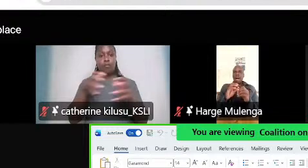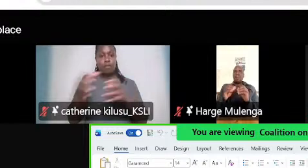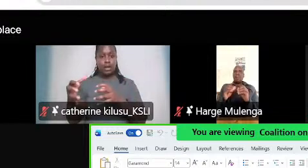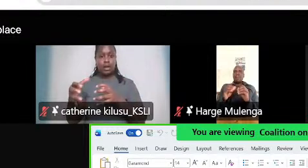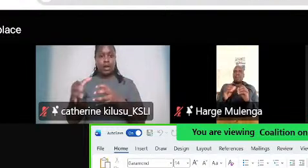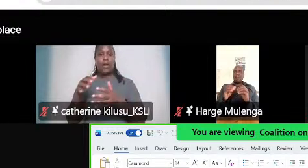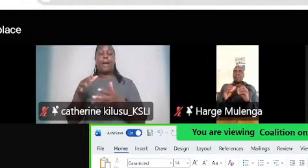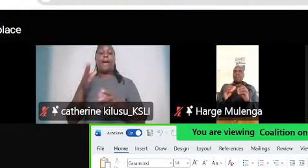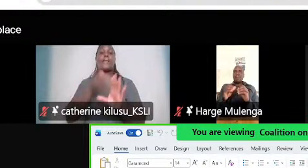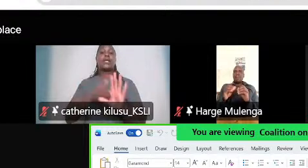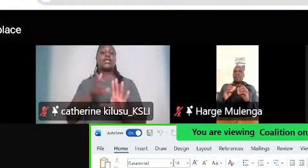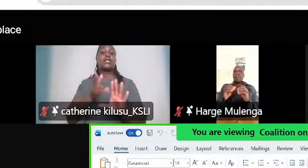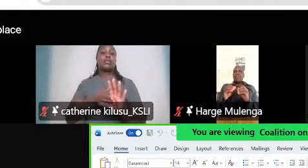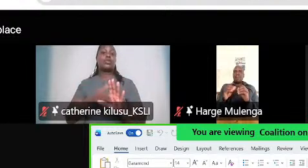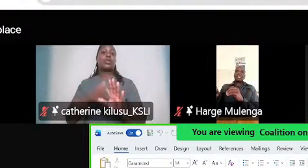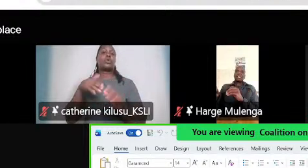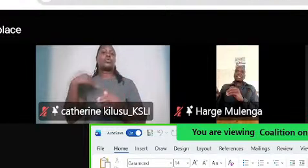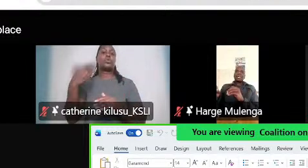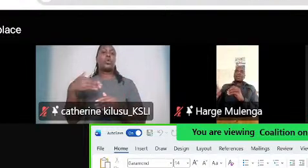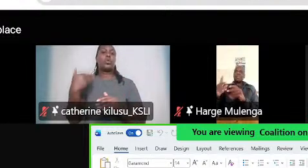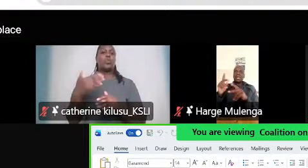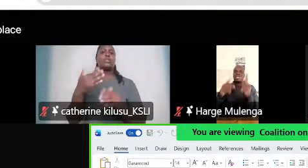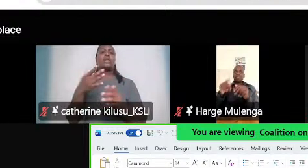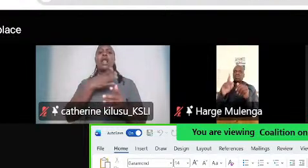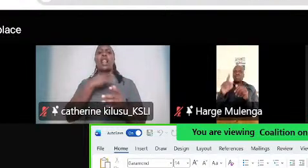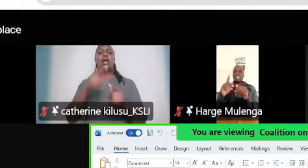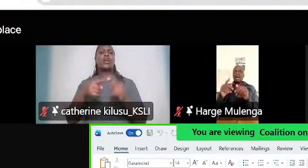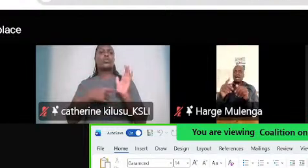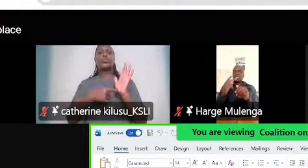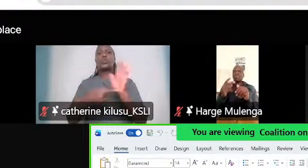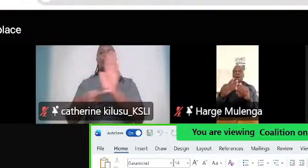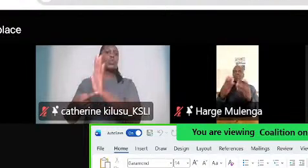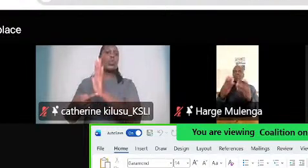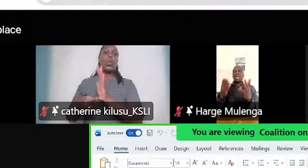participation is often symbolic rather than meaningful.